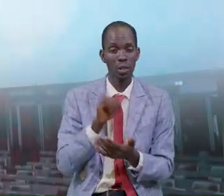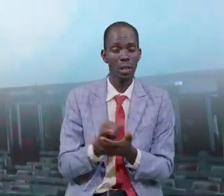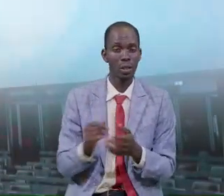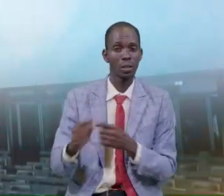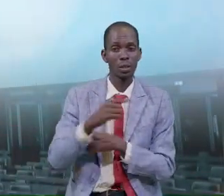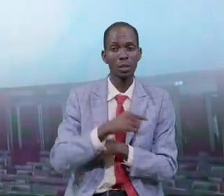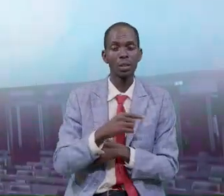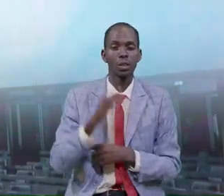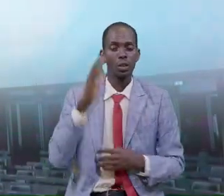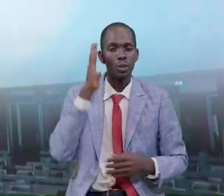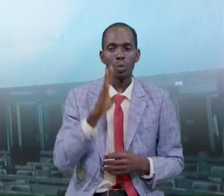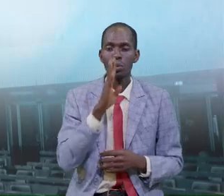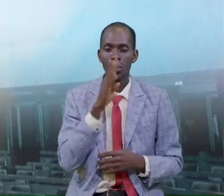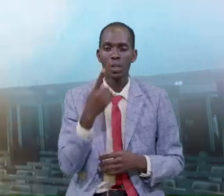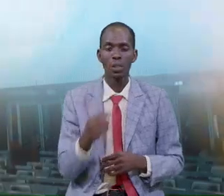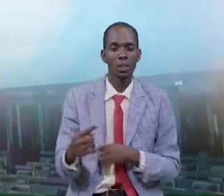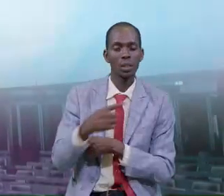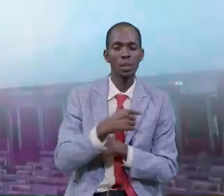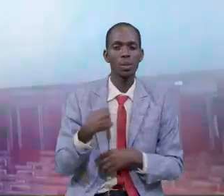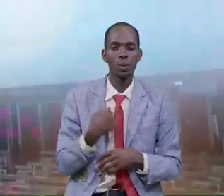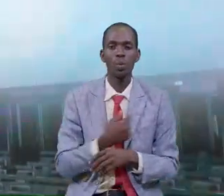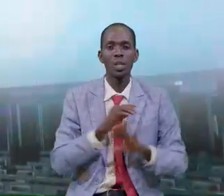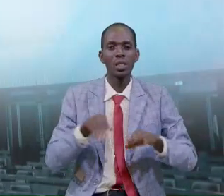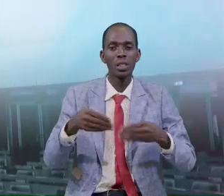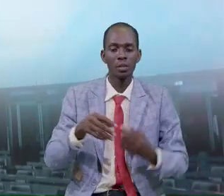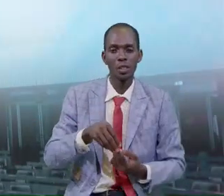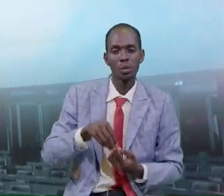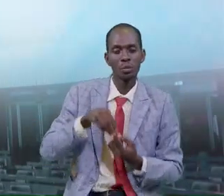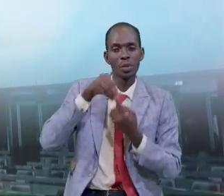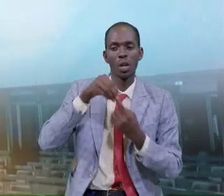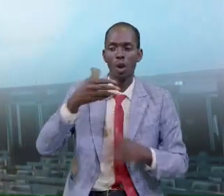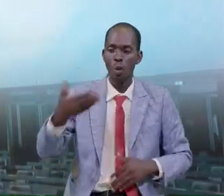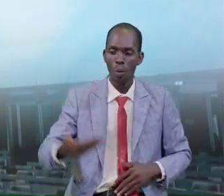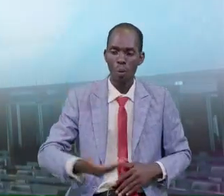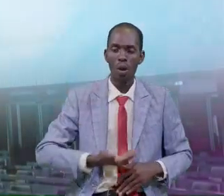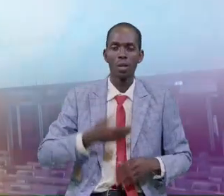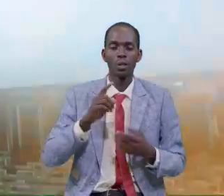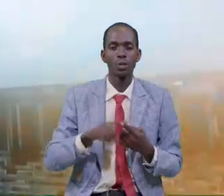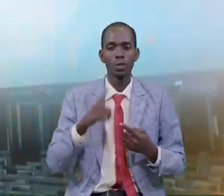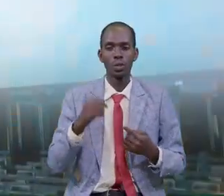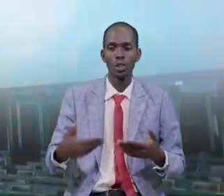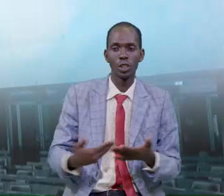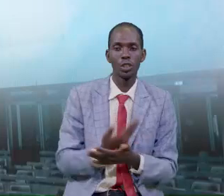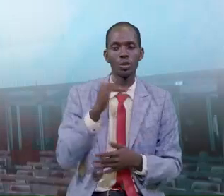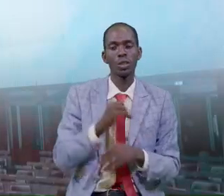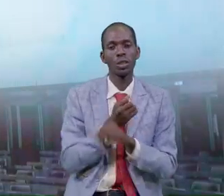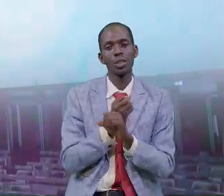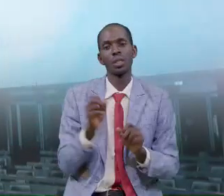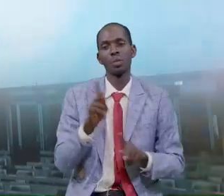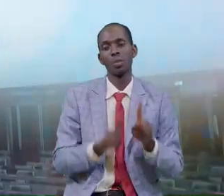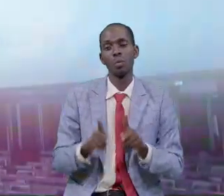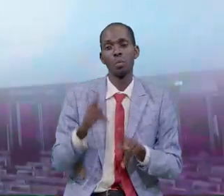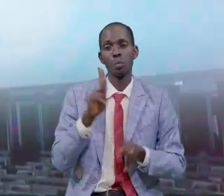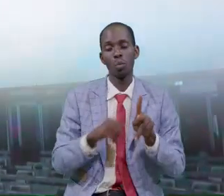day we give special welcome to the new converts, those who have come to Christ and